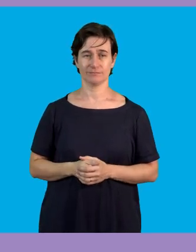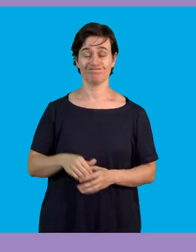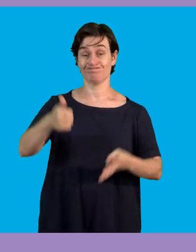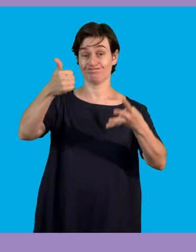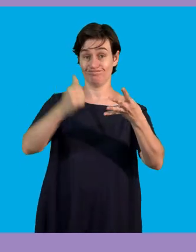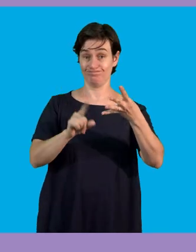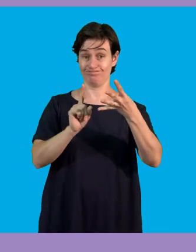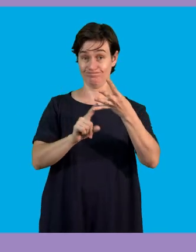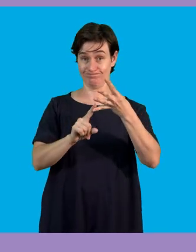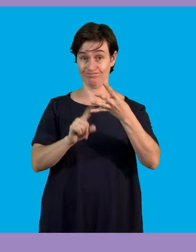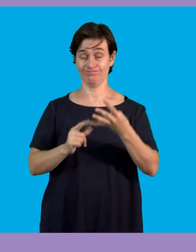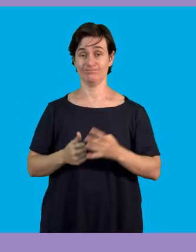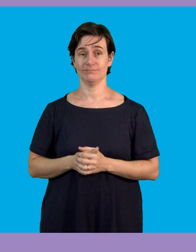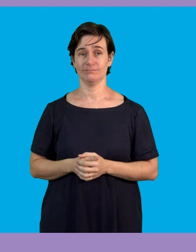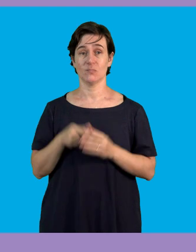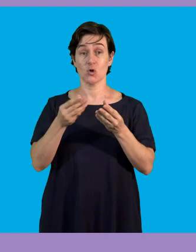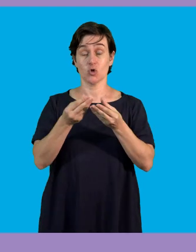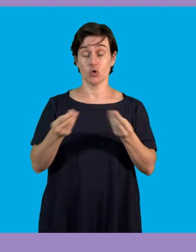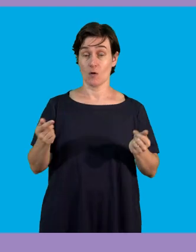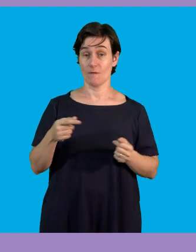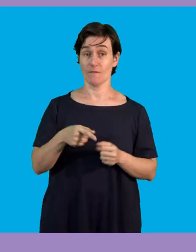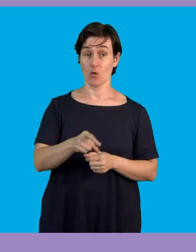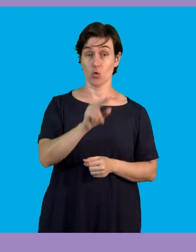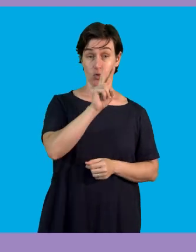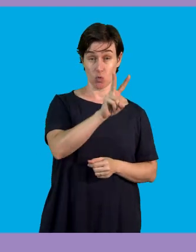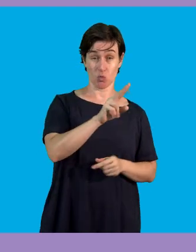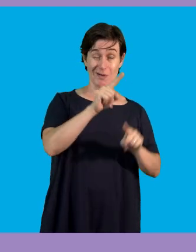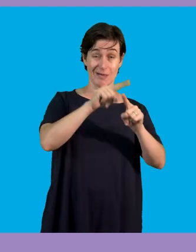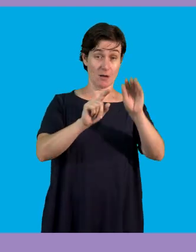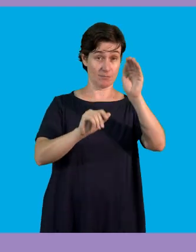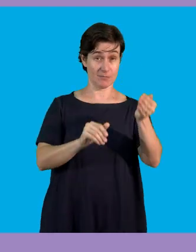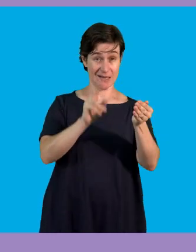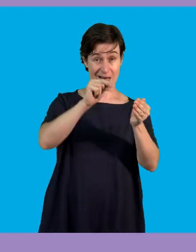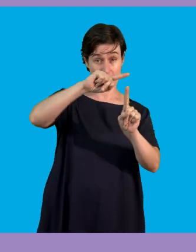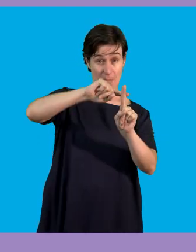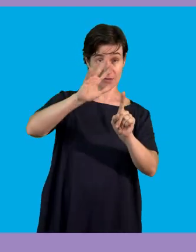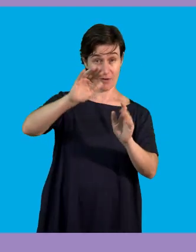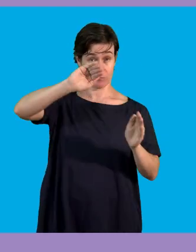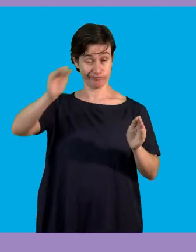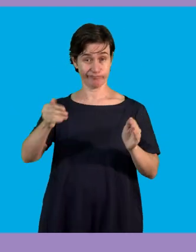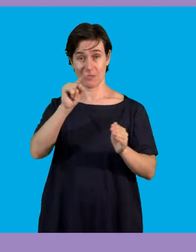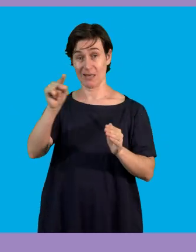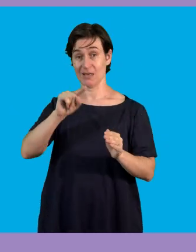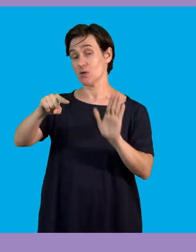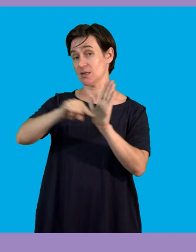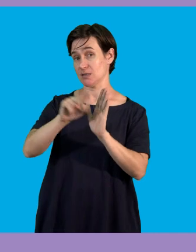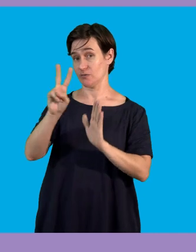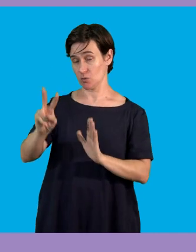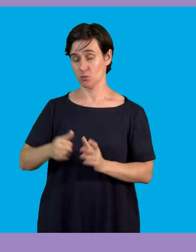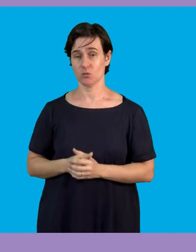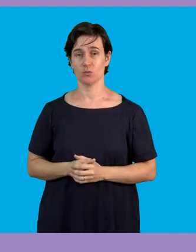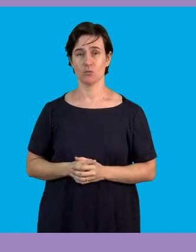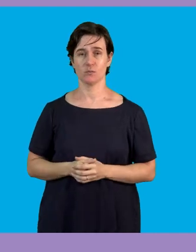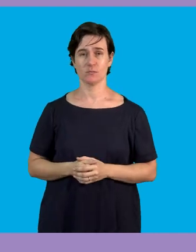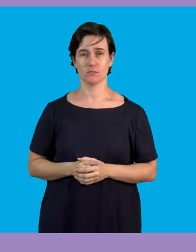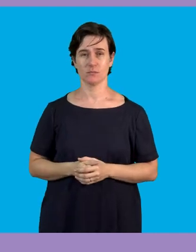And the next question. Solve the product of 2 and n plus 5, which equals to negative